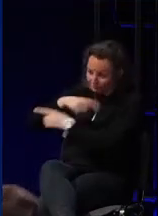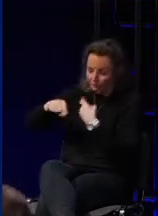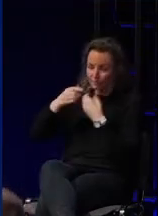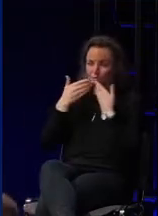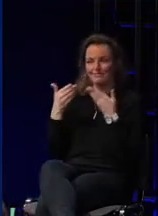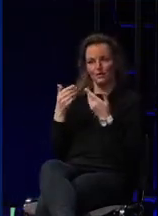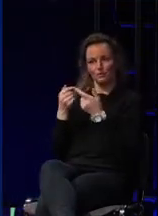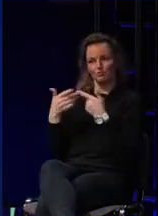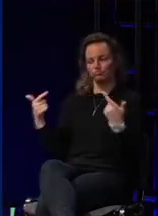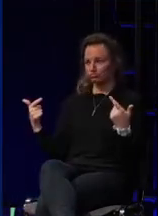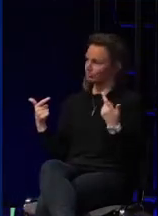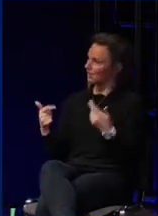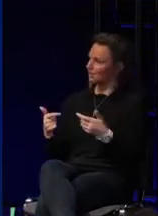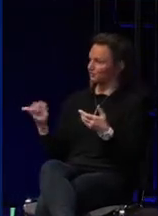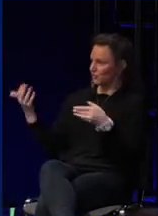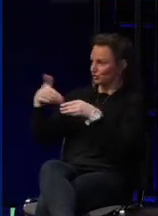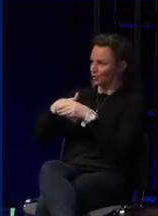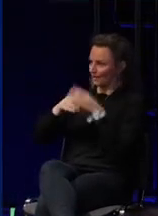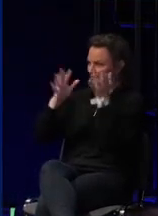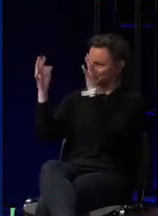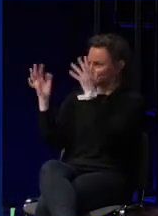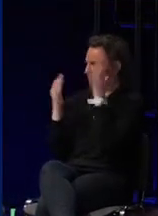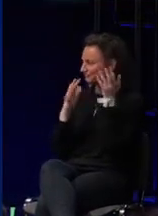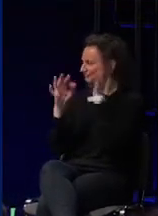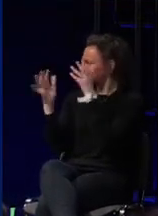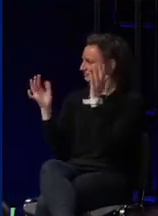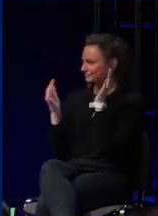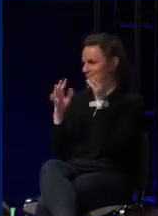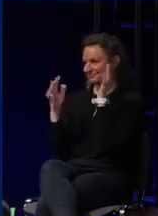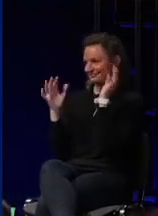for joining, and please give a round of applause to our panelists.